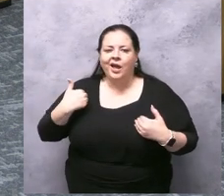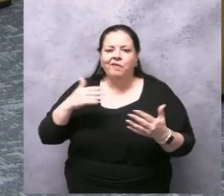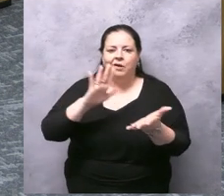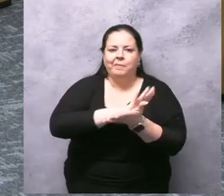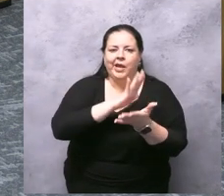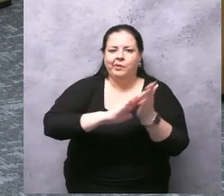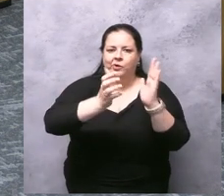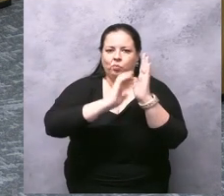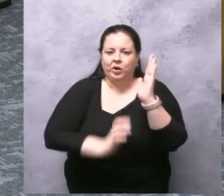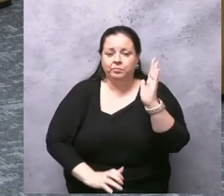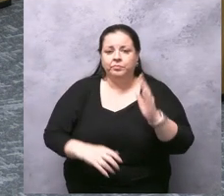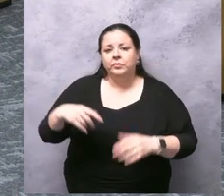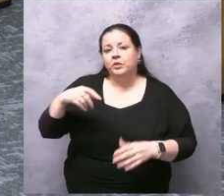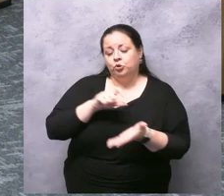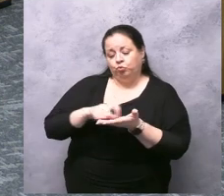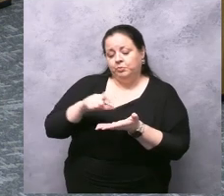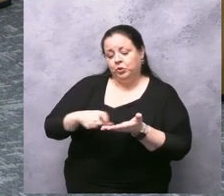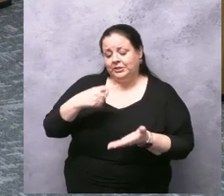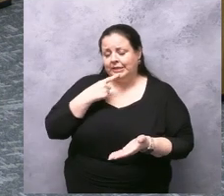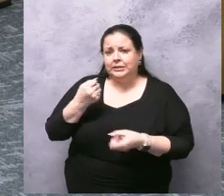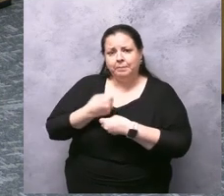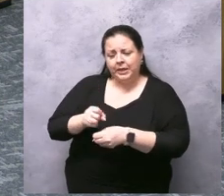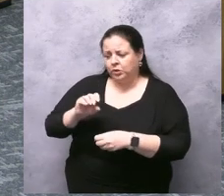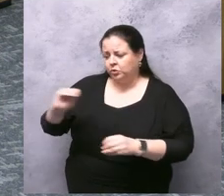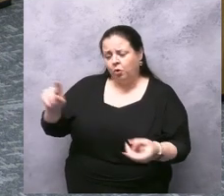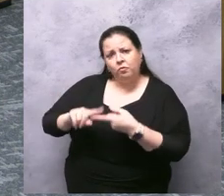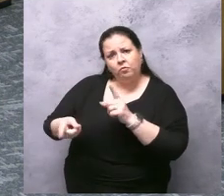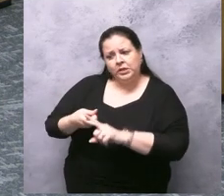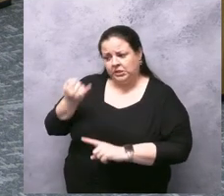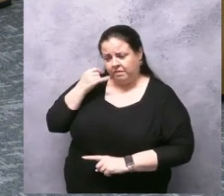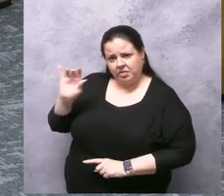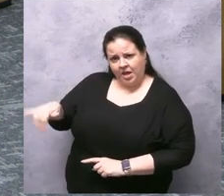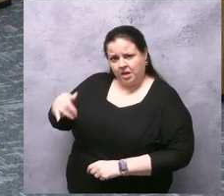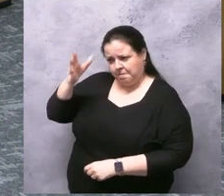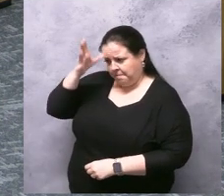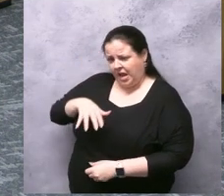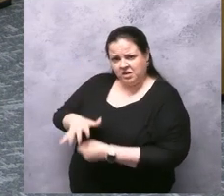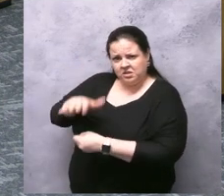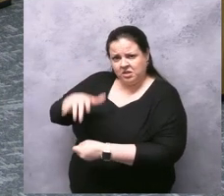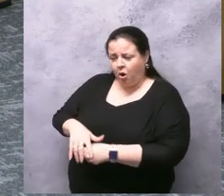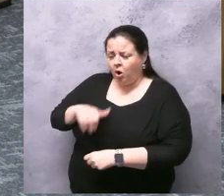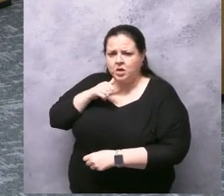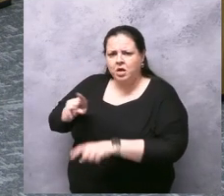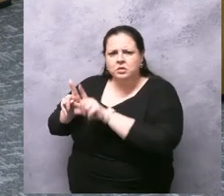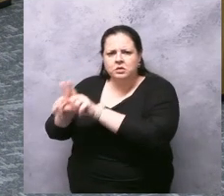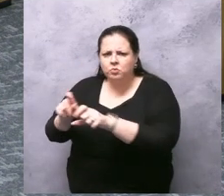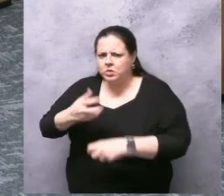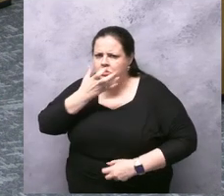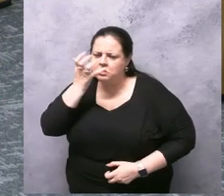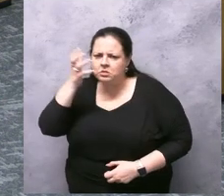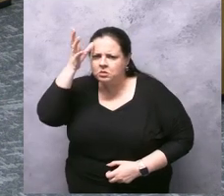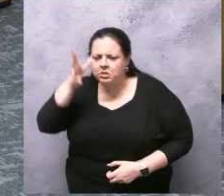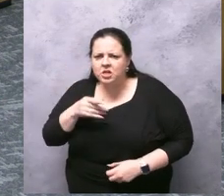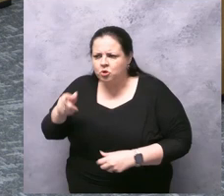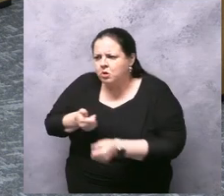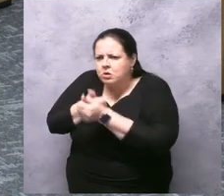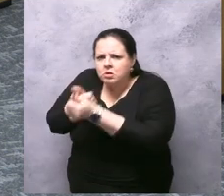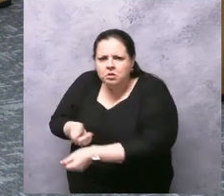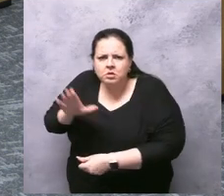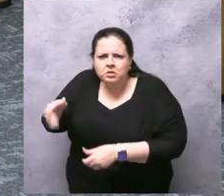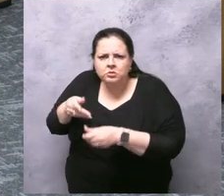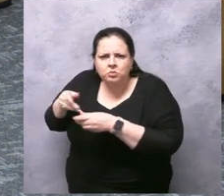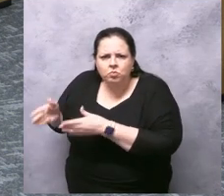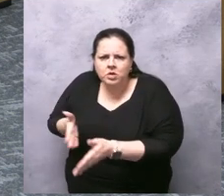trail. Proverbs 22, make no friendship with a man given to anger, nor go with a wrathful man, lest you learn his ways and entangle